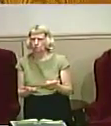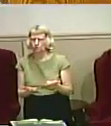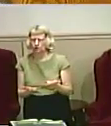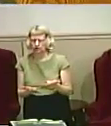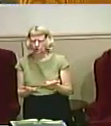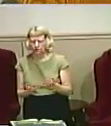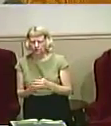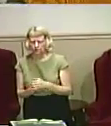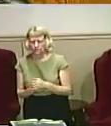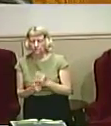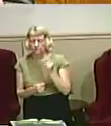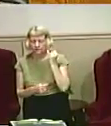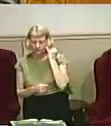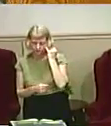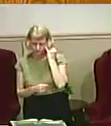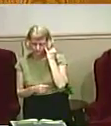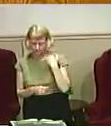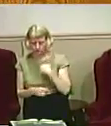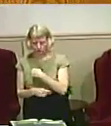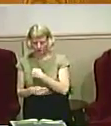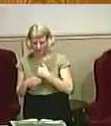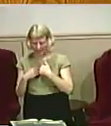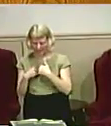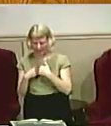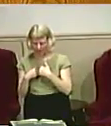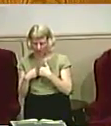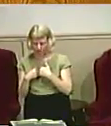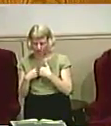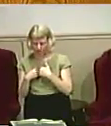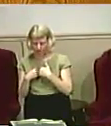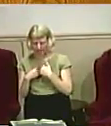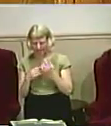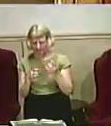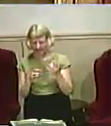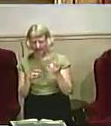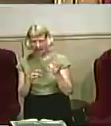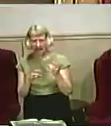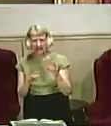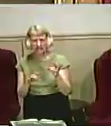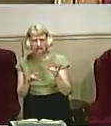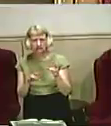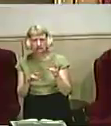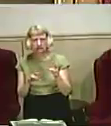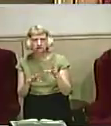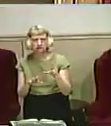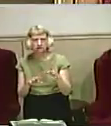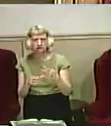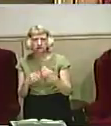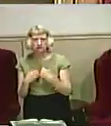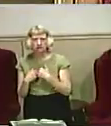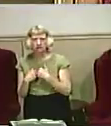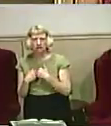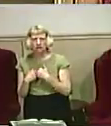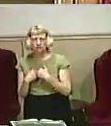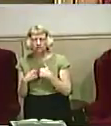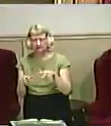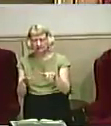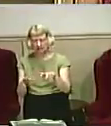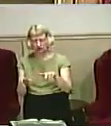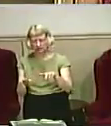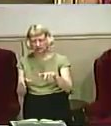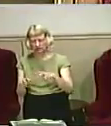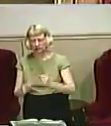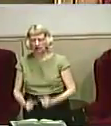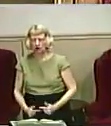us? Well, if we have hate in our life, if we have selfishness in